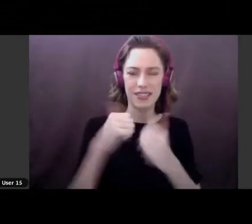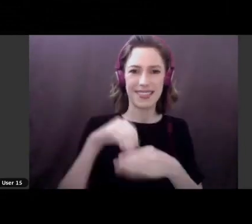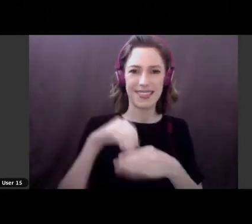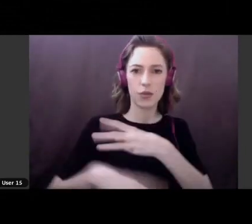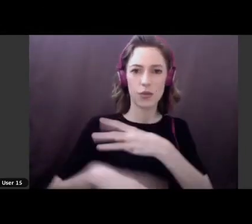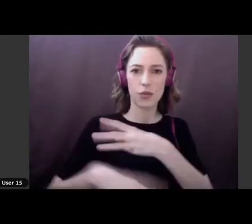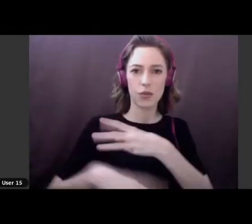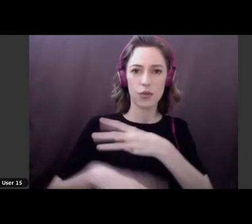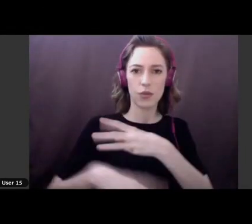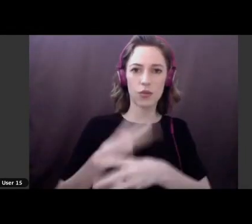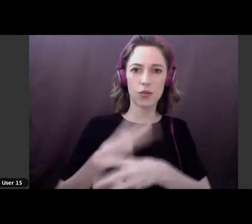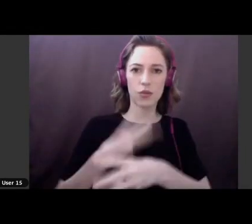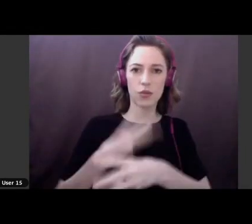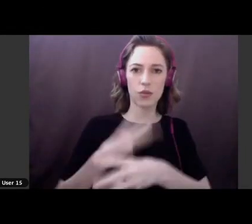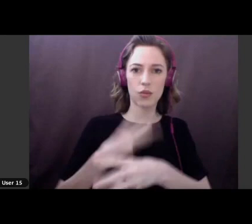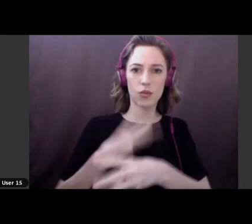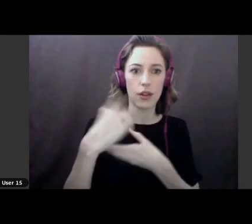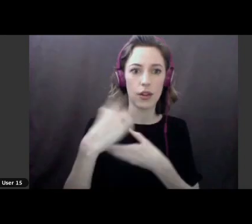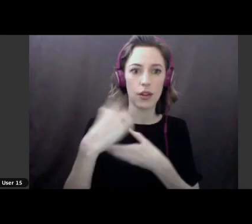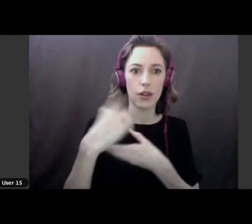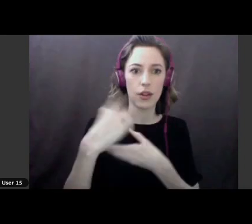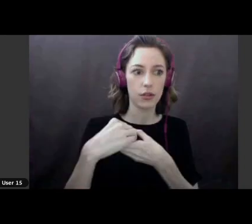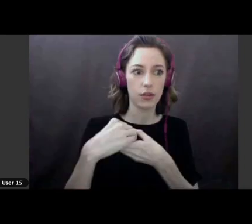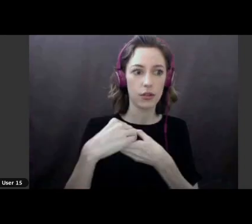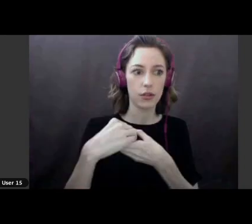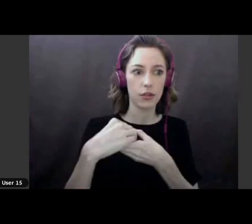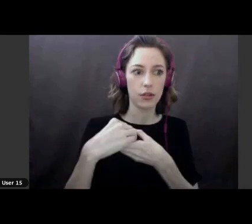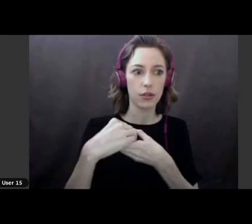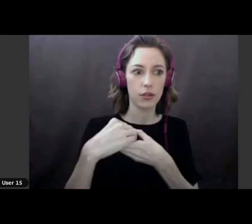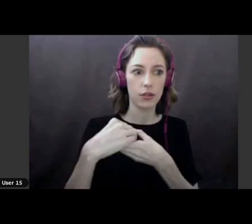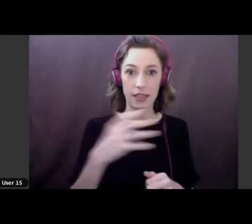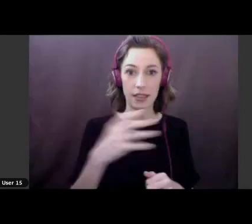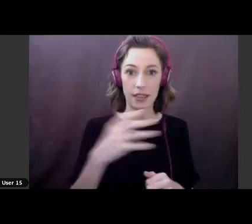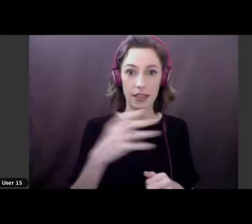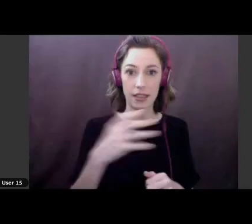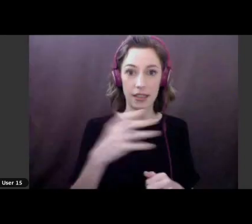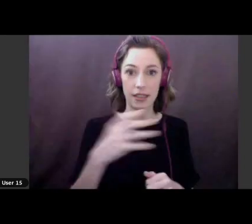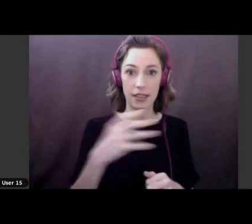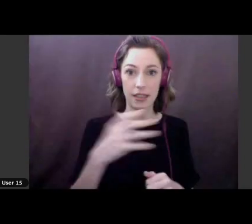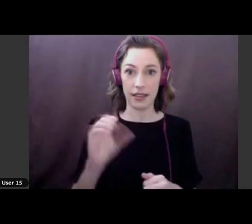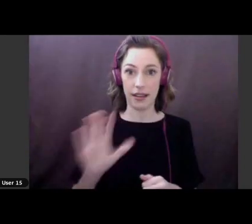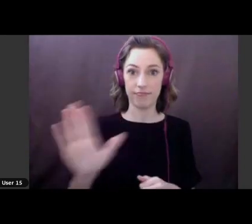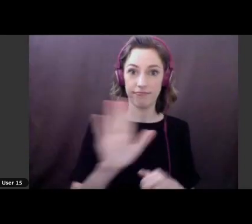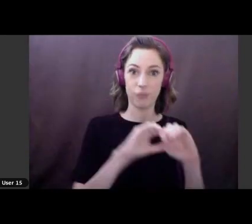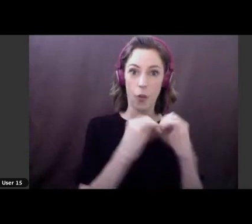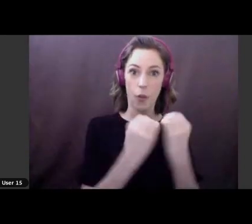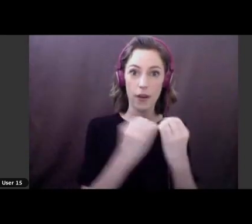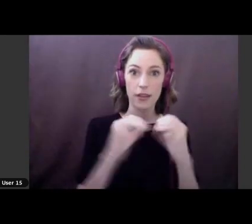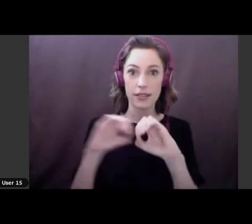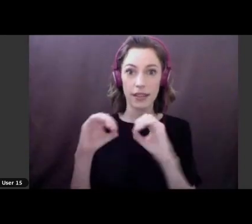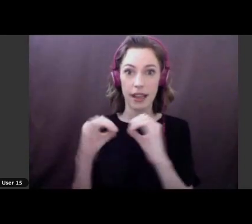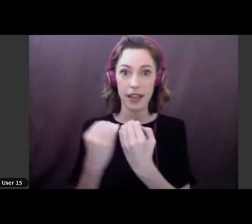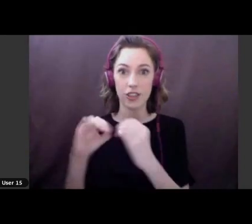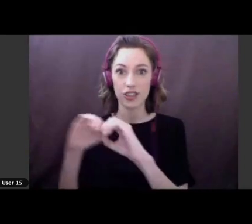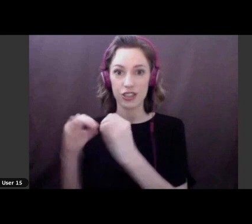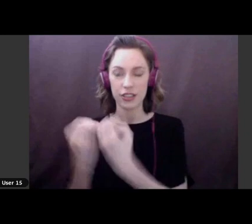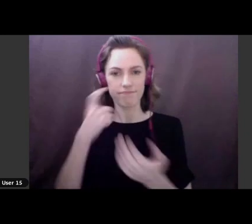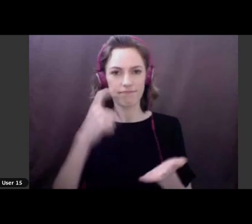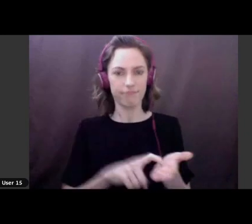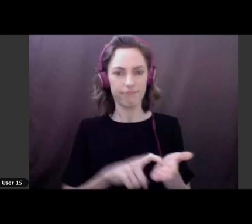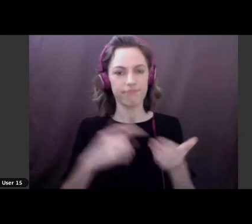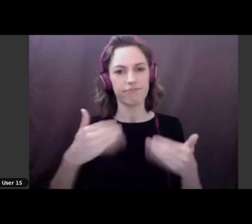promoting inclusion of persons with disabilities and their representative organizations as essential partners in the development